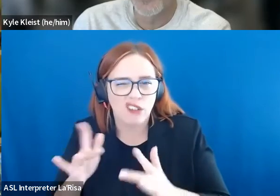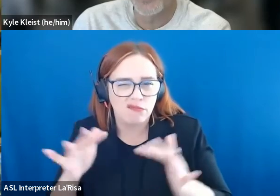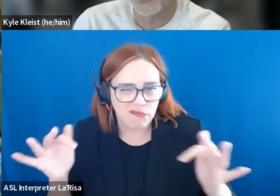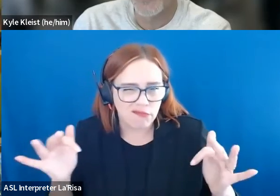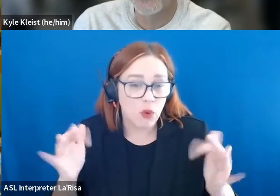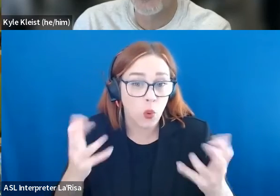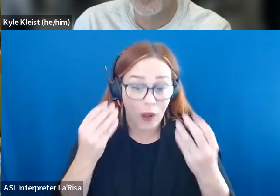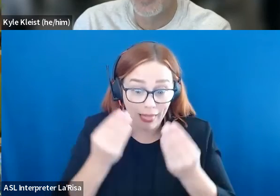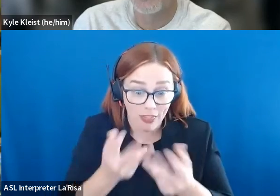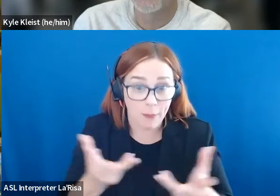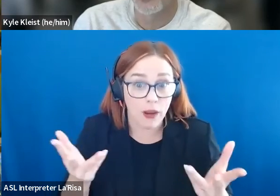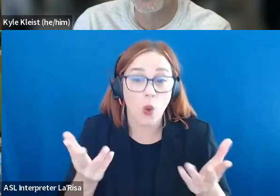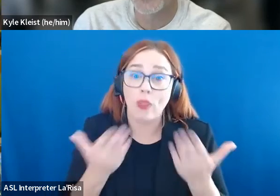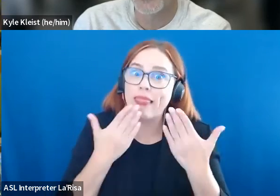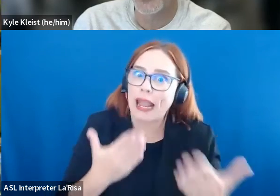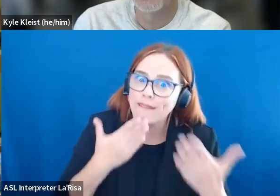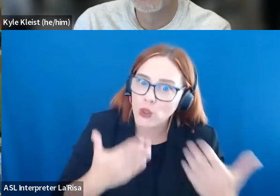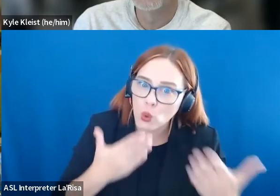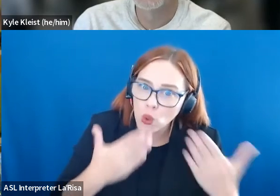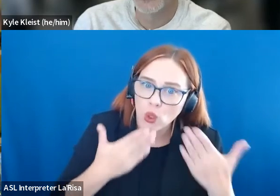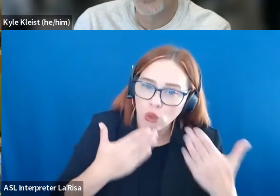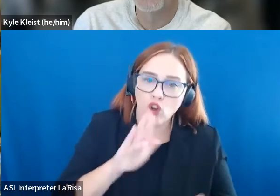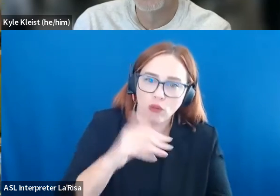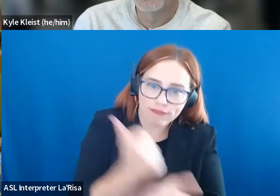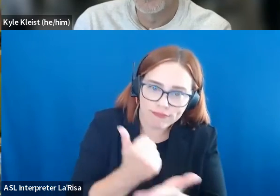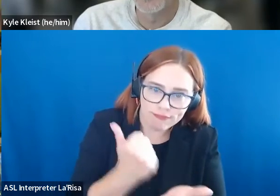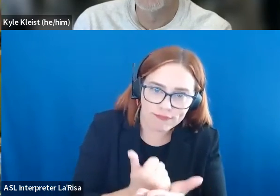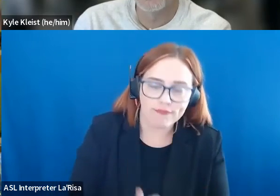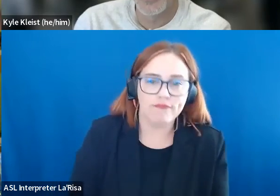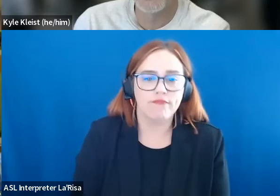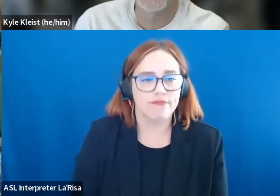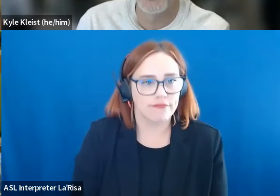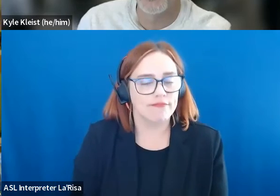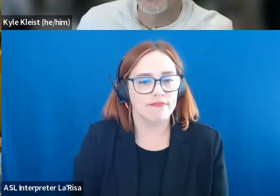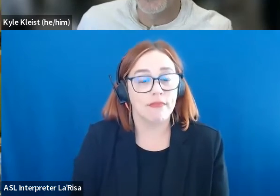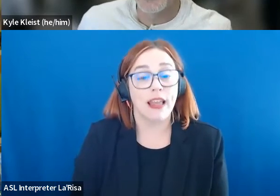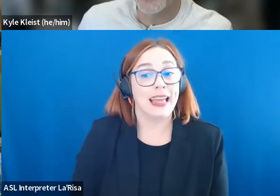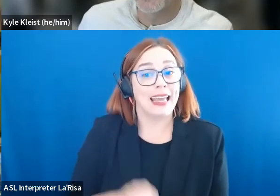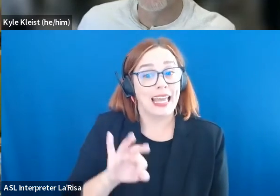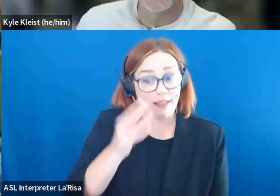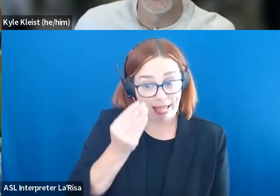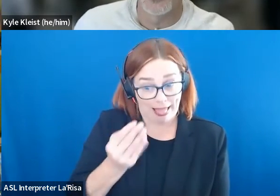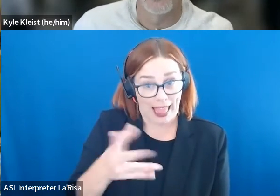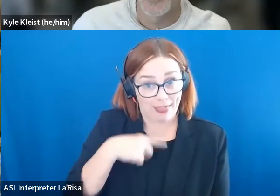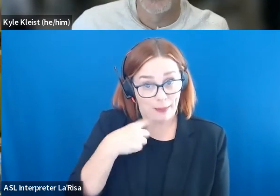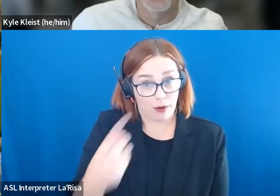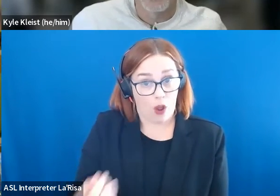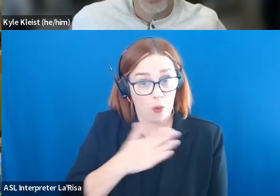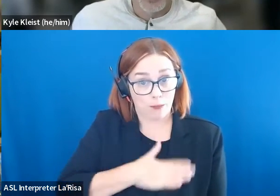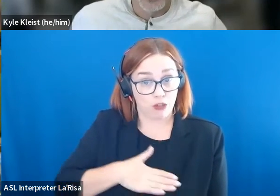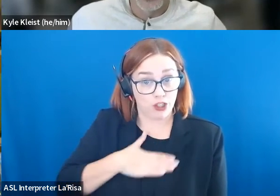them know that we're thankful of the work that they do. So letting them know they're appreciated goes a long